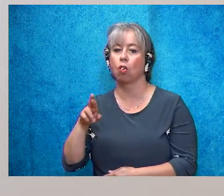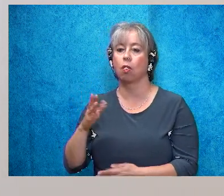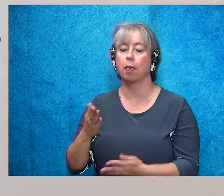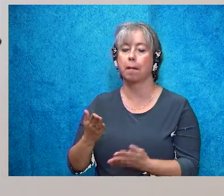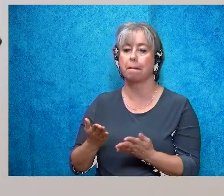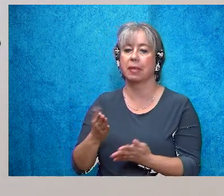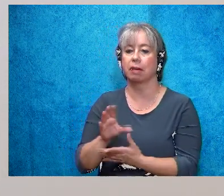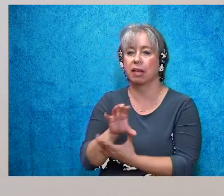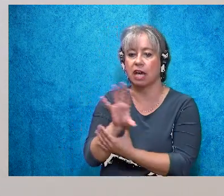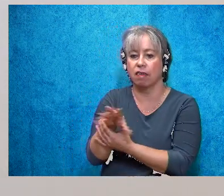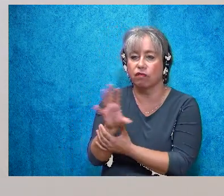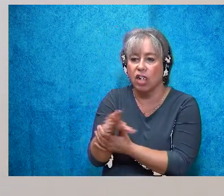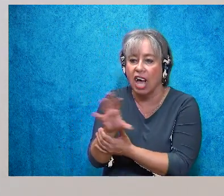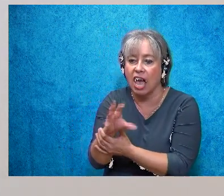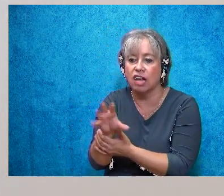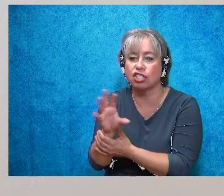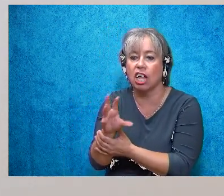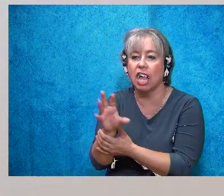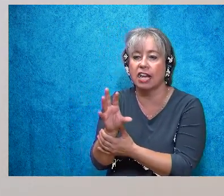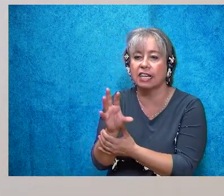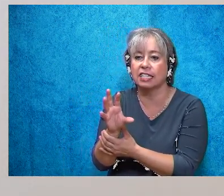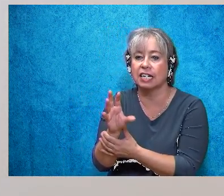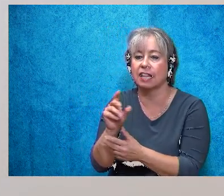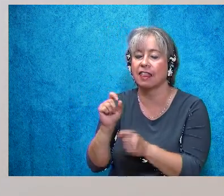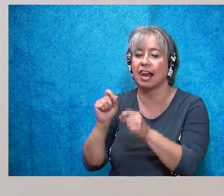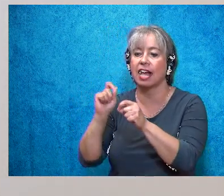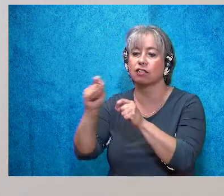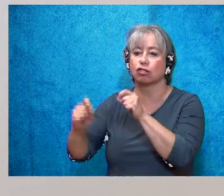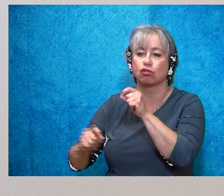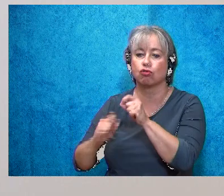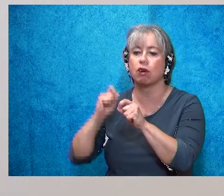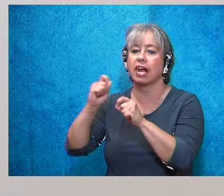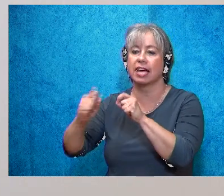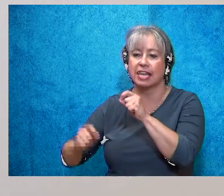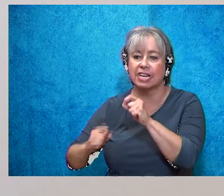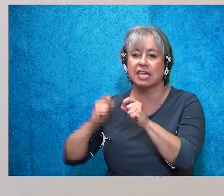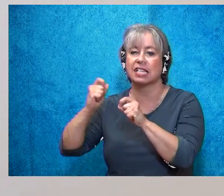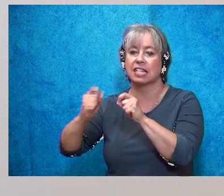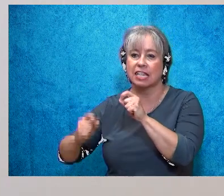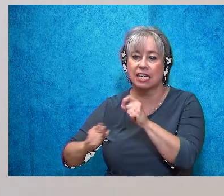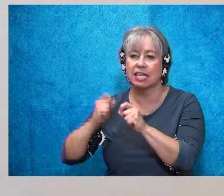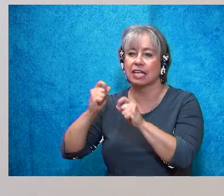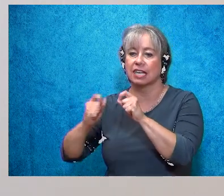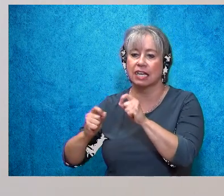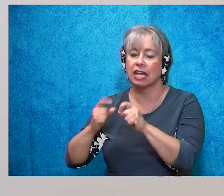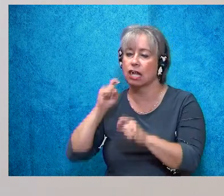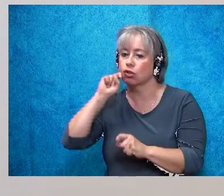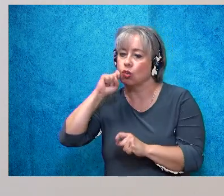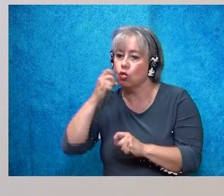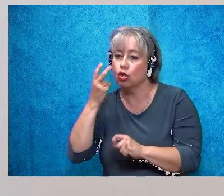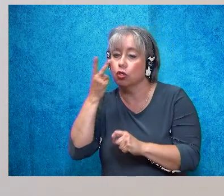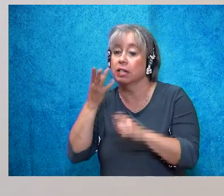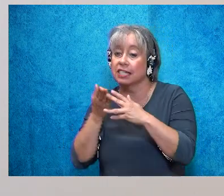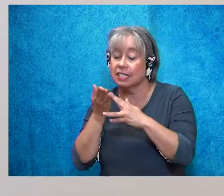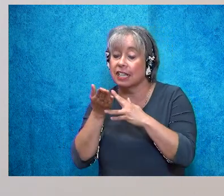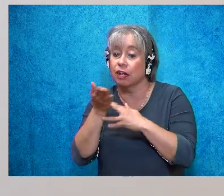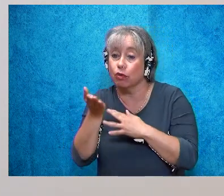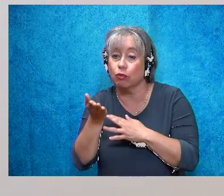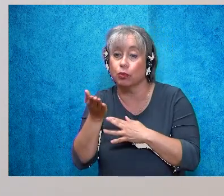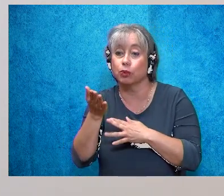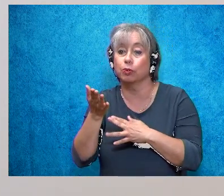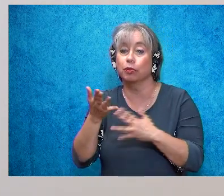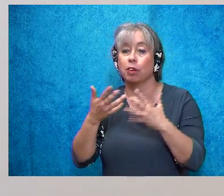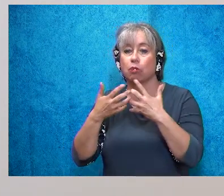a radio that has a crank to it. This one's really cool because it's see-through. This is going